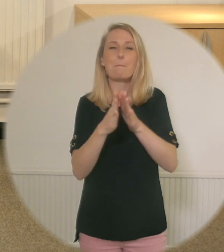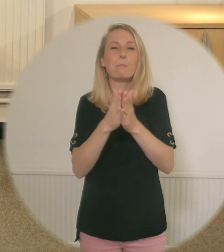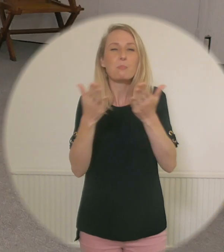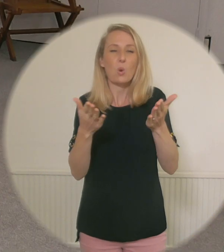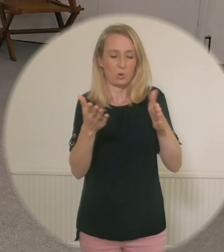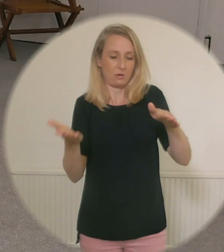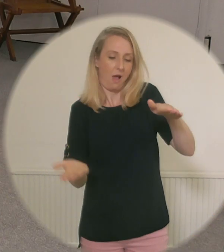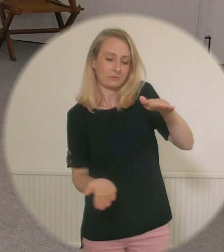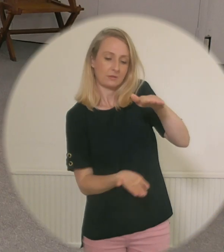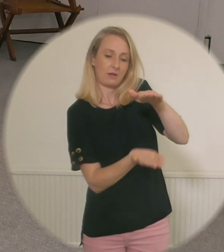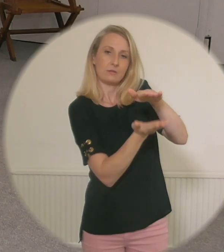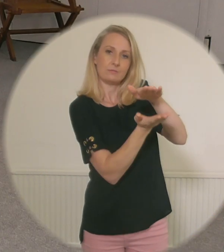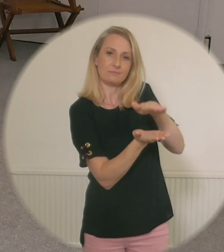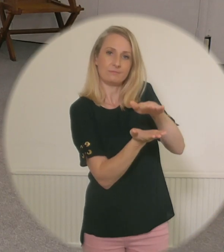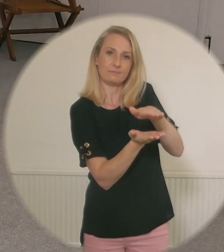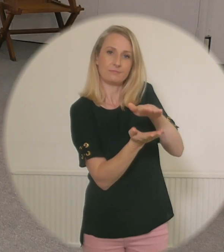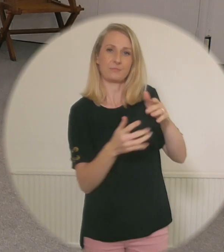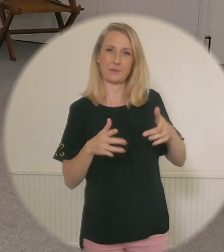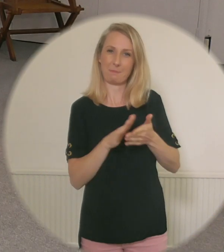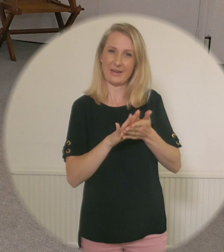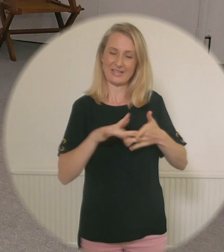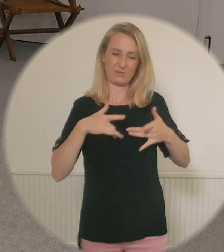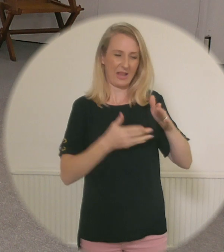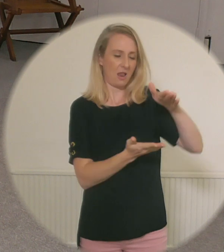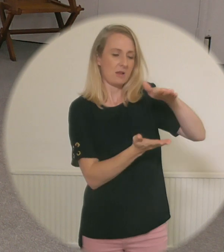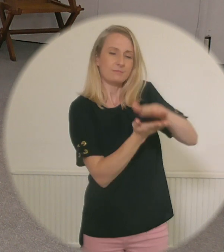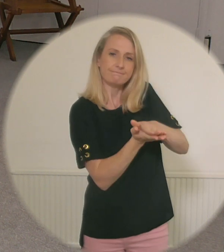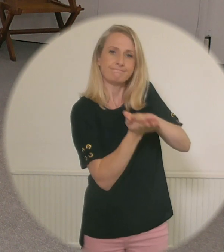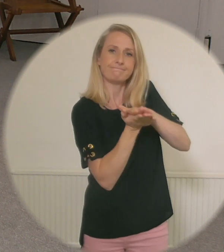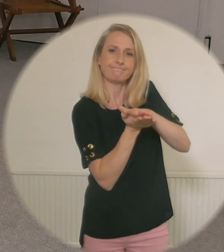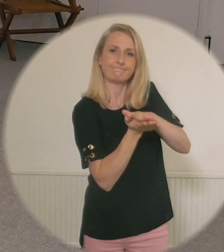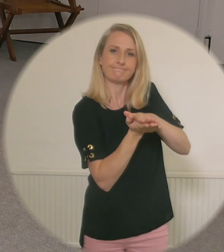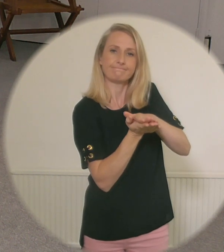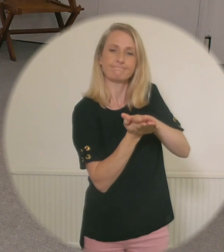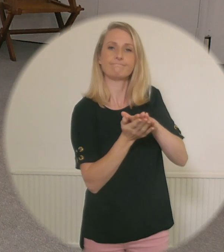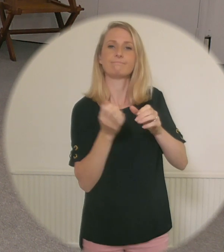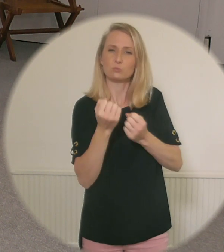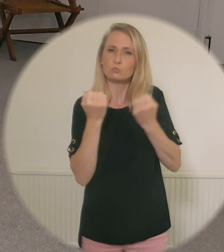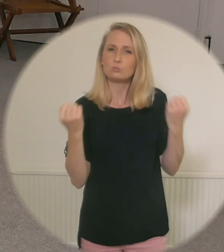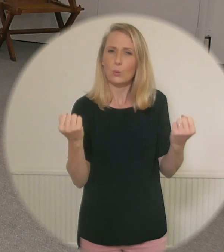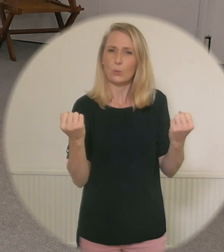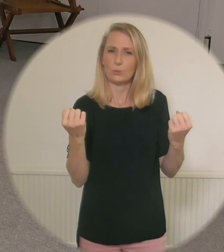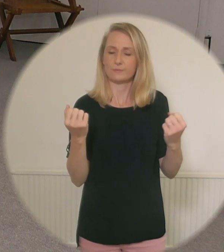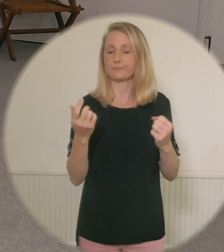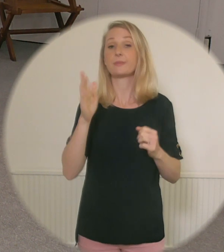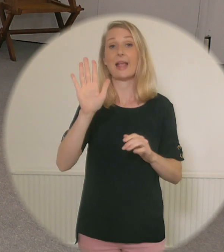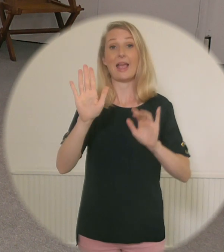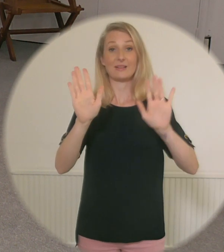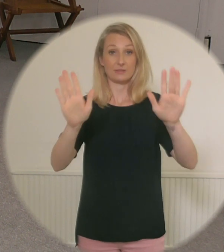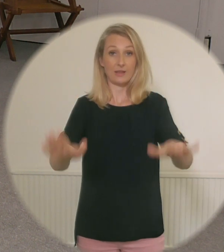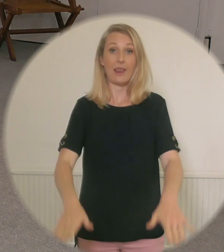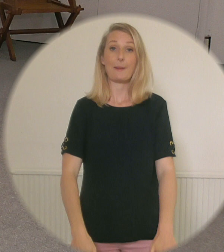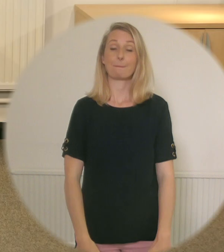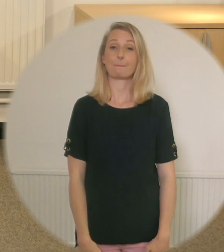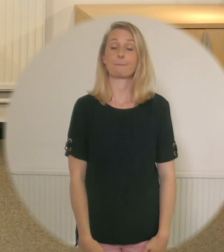nice grounded feeling through the soles of your feet. And then placing the hands onto your lap.